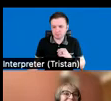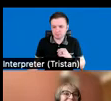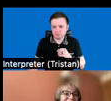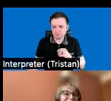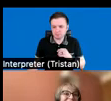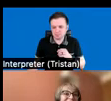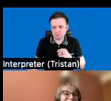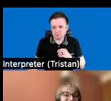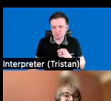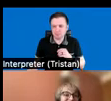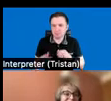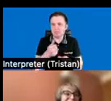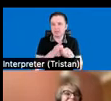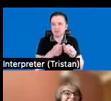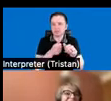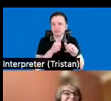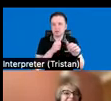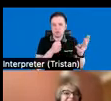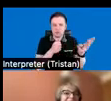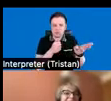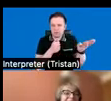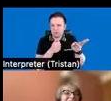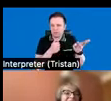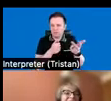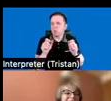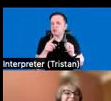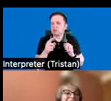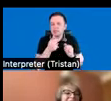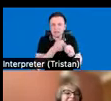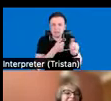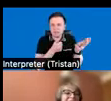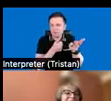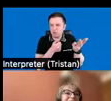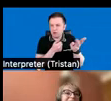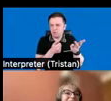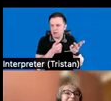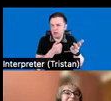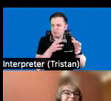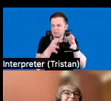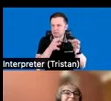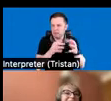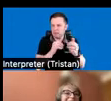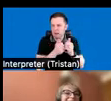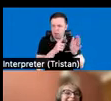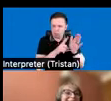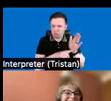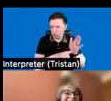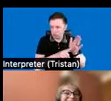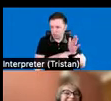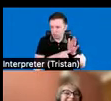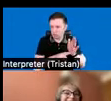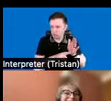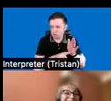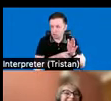So if each of the panelists, so the question is, could each of the panelists reflect on how the research has impacted their